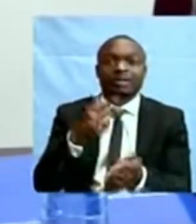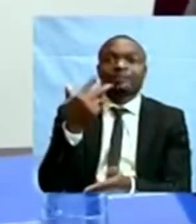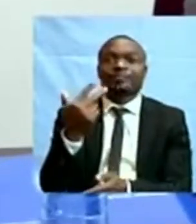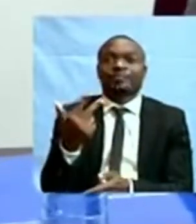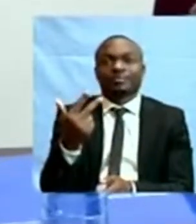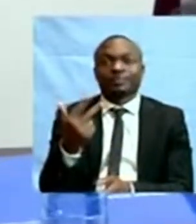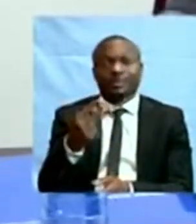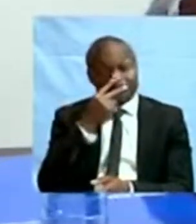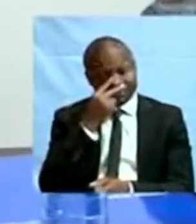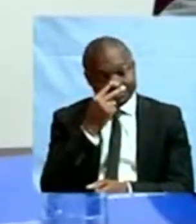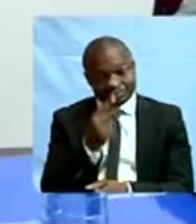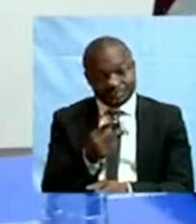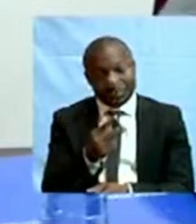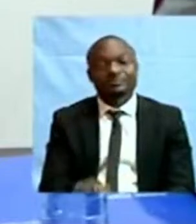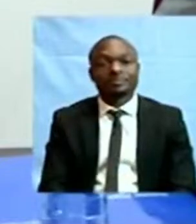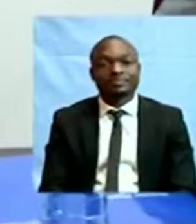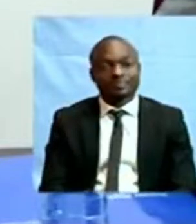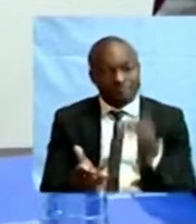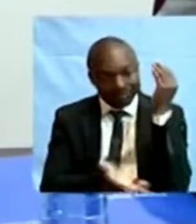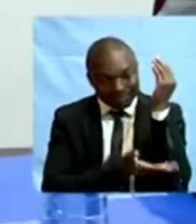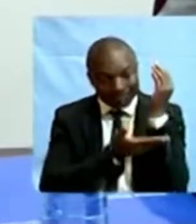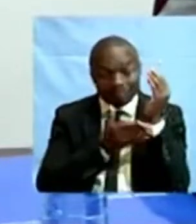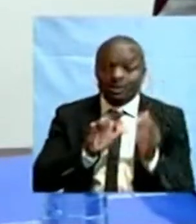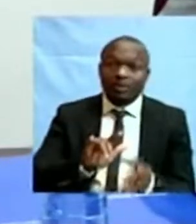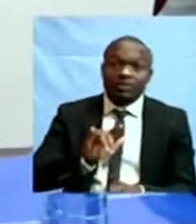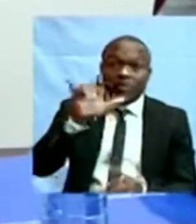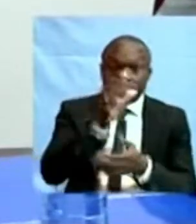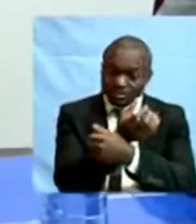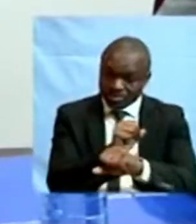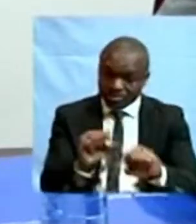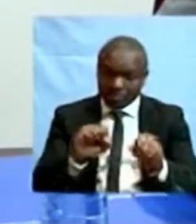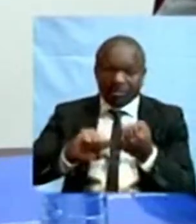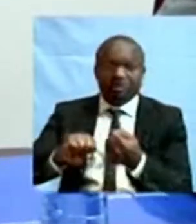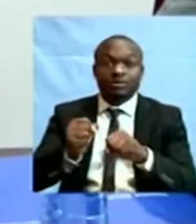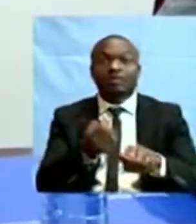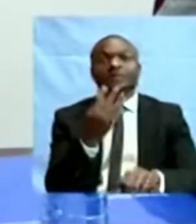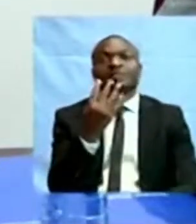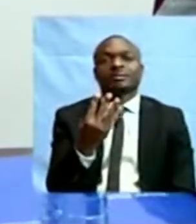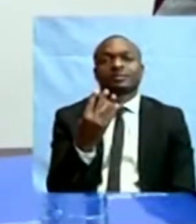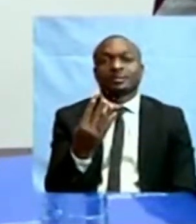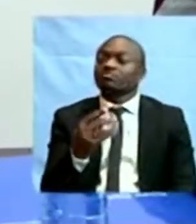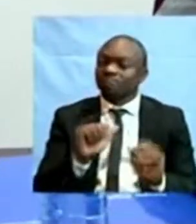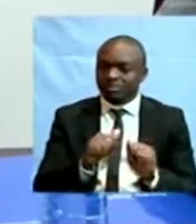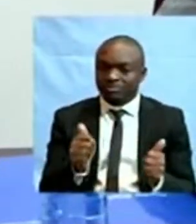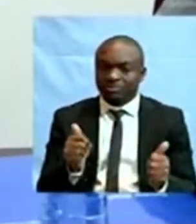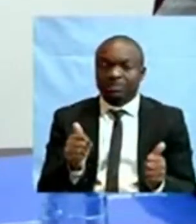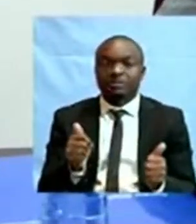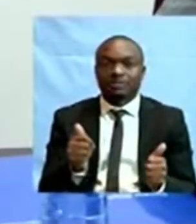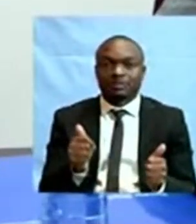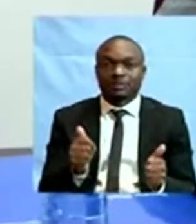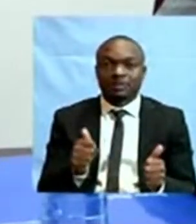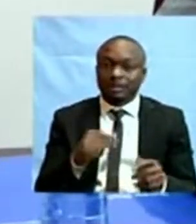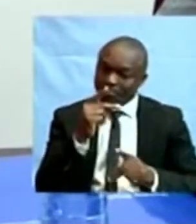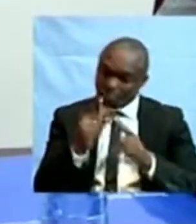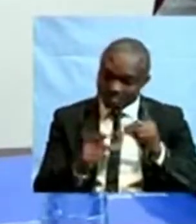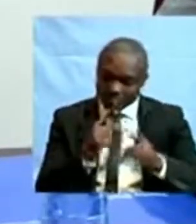we are looking at improving aviation safety and security. Number four, efficiency and streamlining of processes. And then I'll